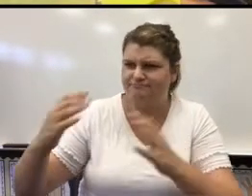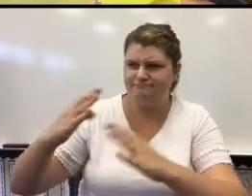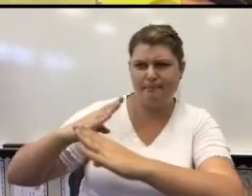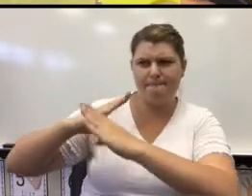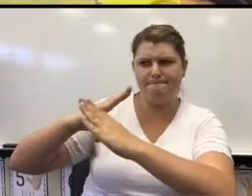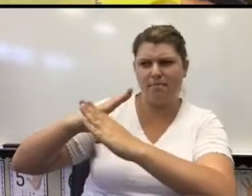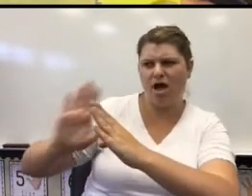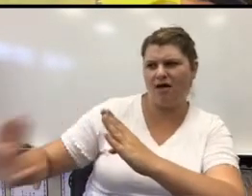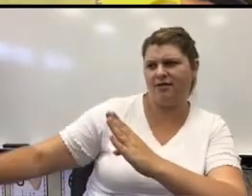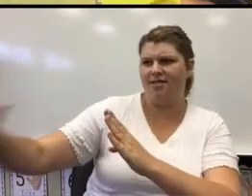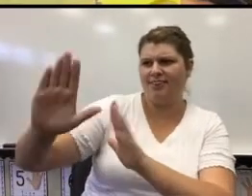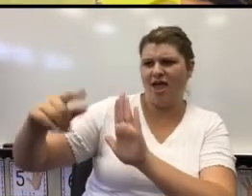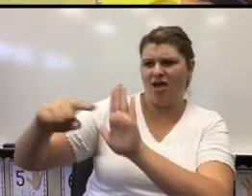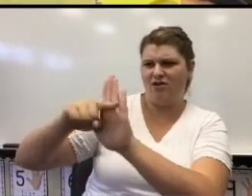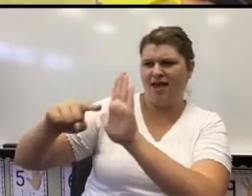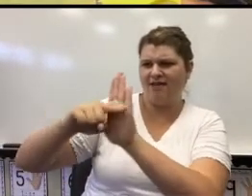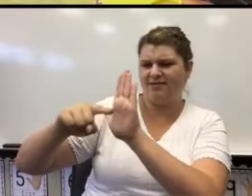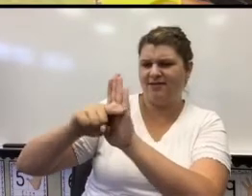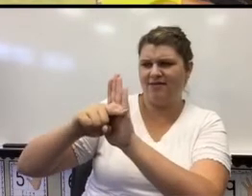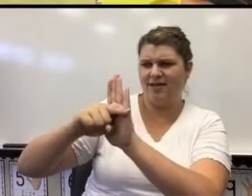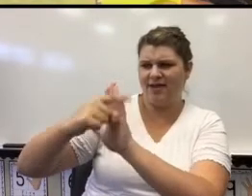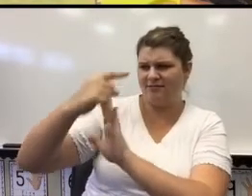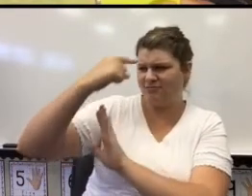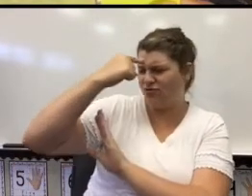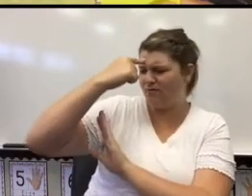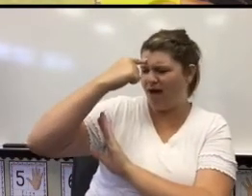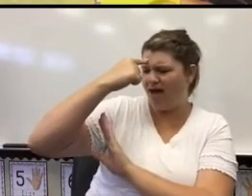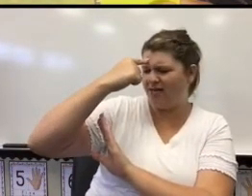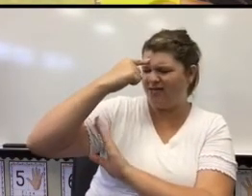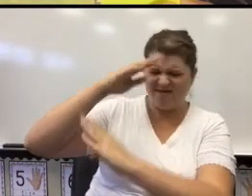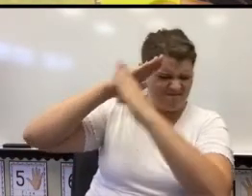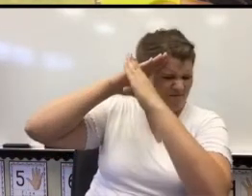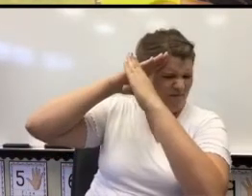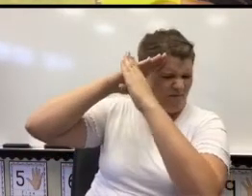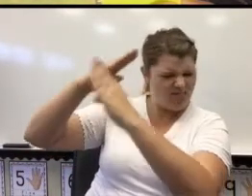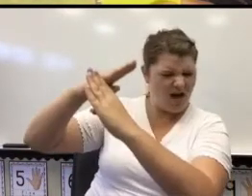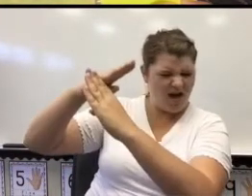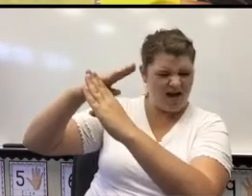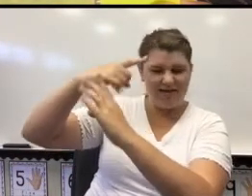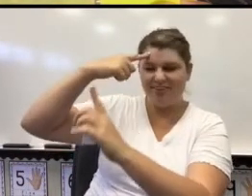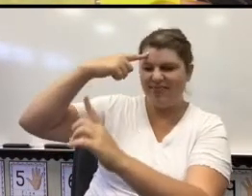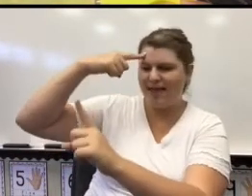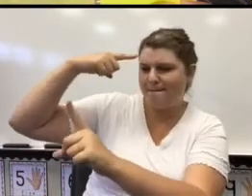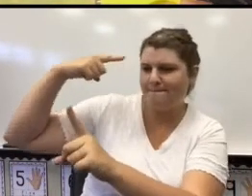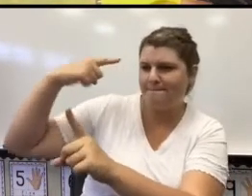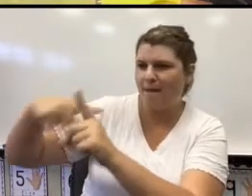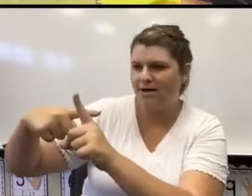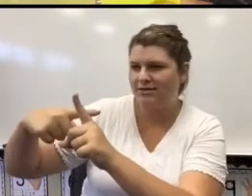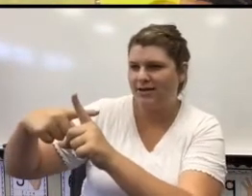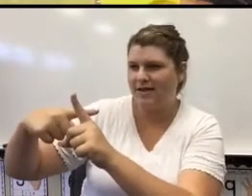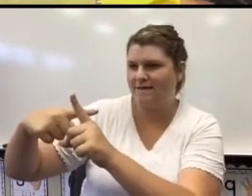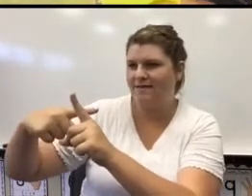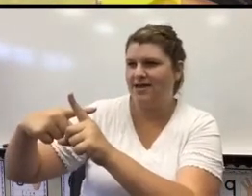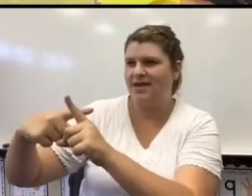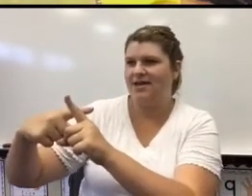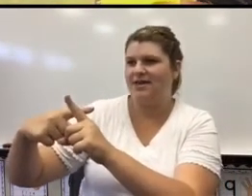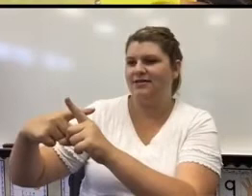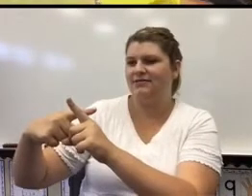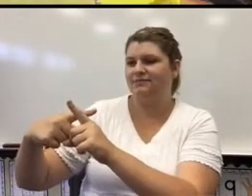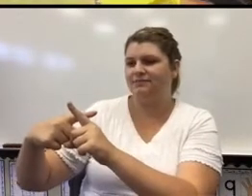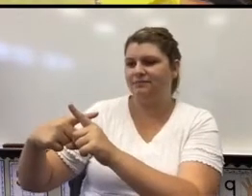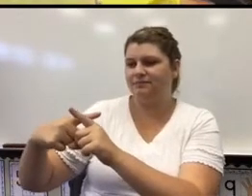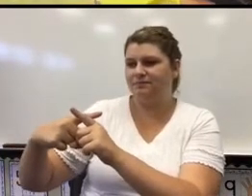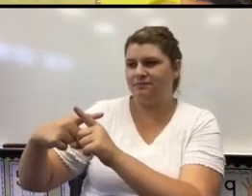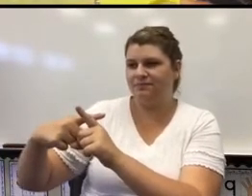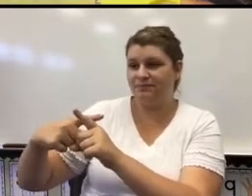energy. If you don't let their negativity into your mind, negativity comes in many forms, but